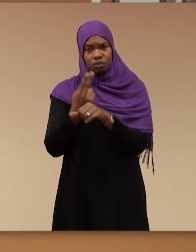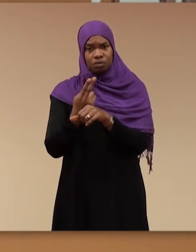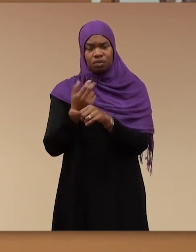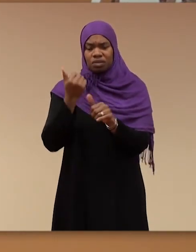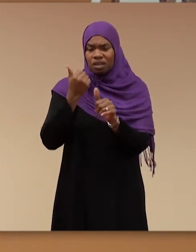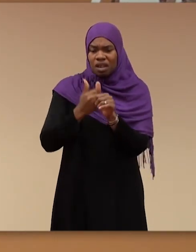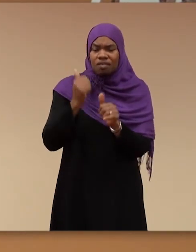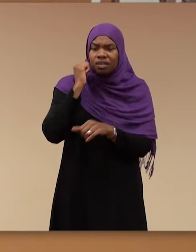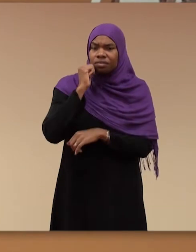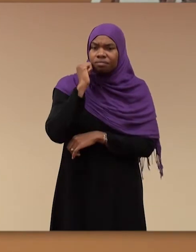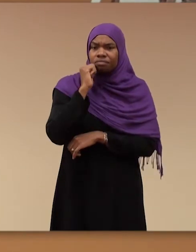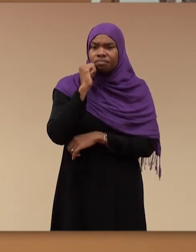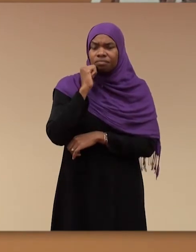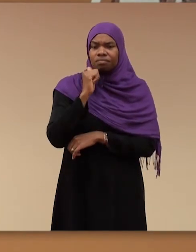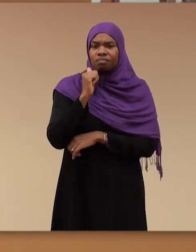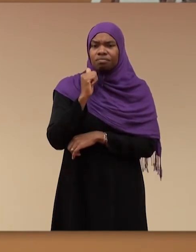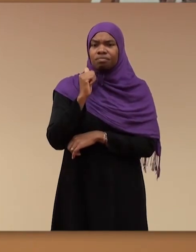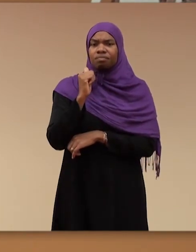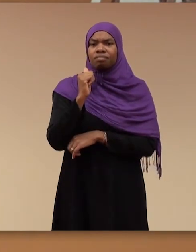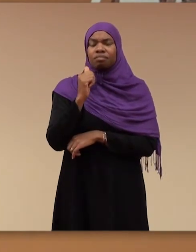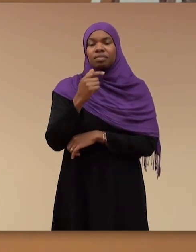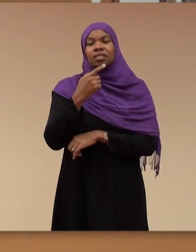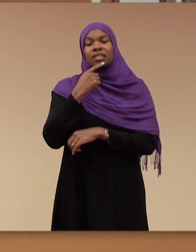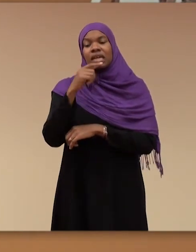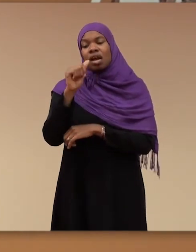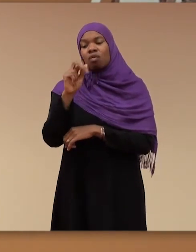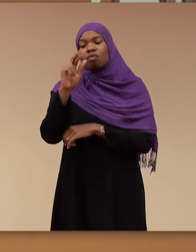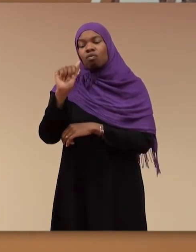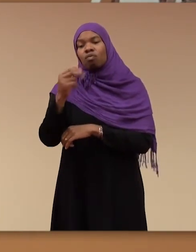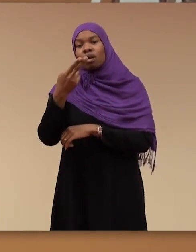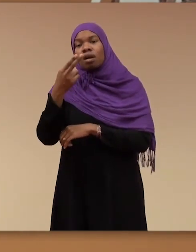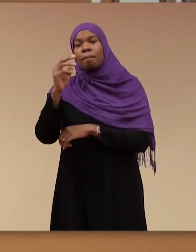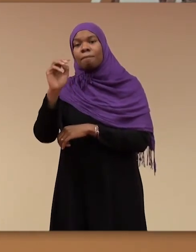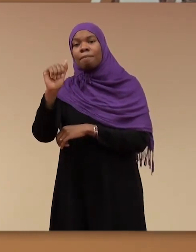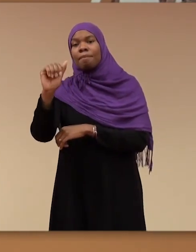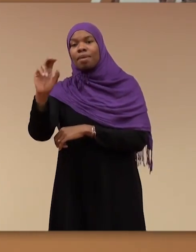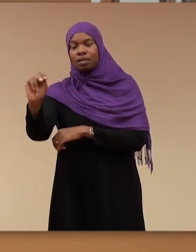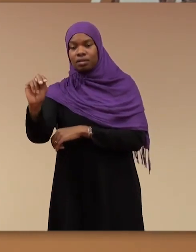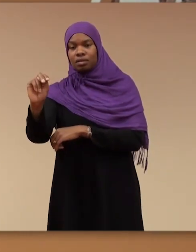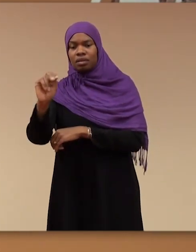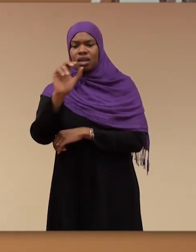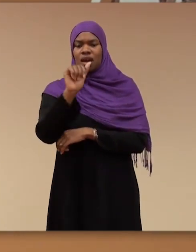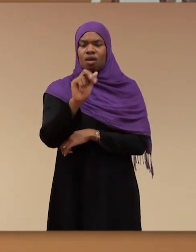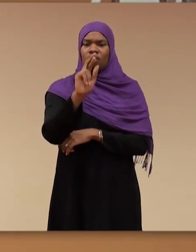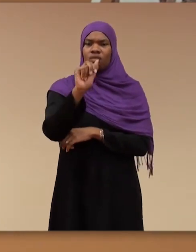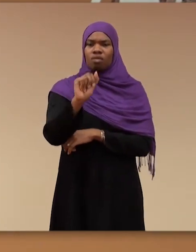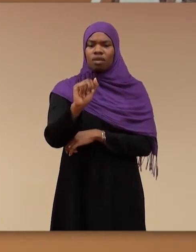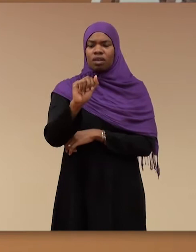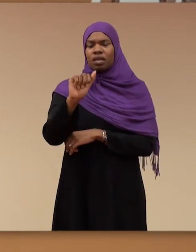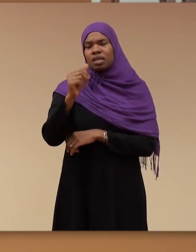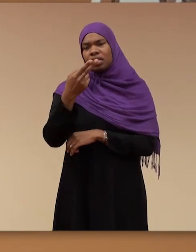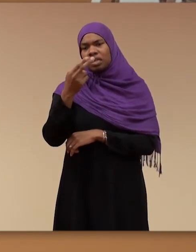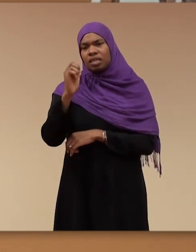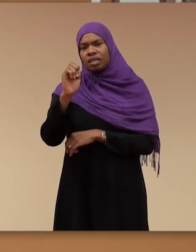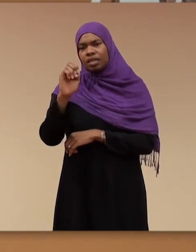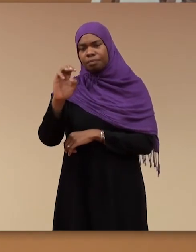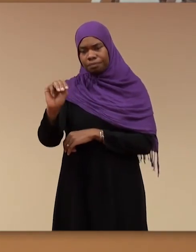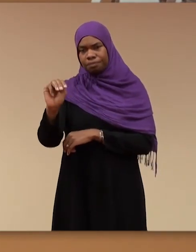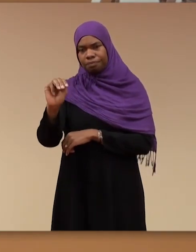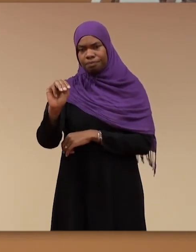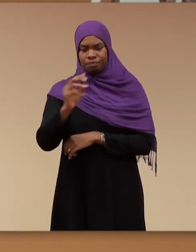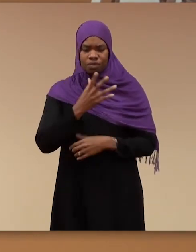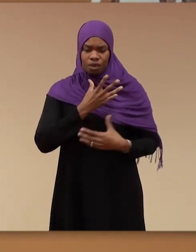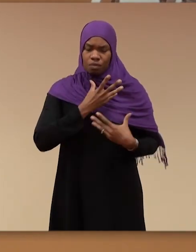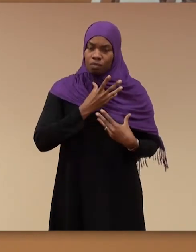the word God? Ar-Rahman, Ar-Rahim, the merciful, the compassionate. So this is the